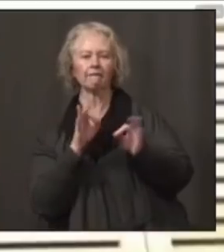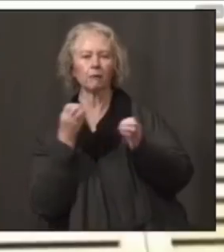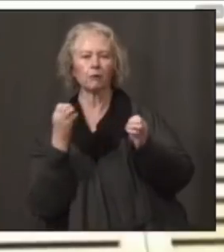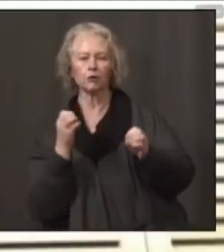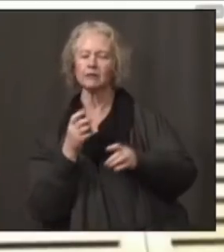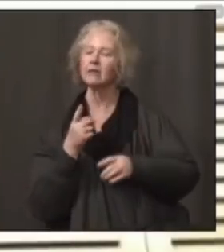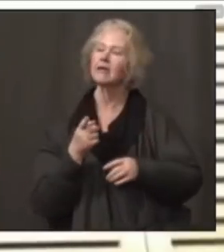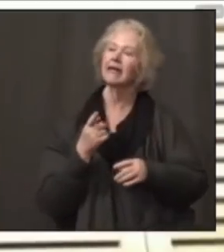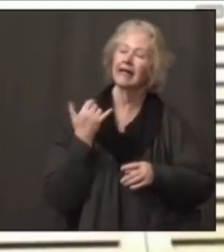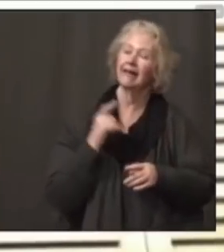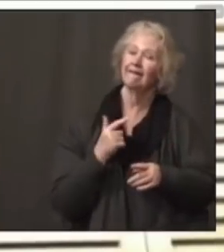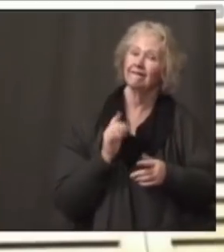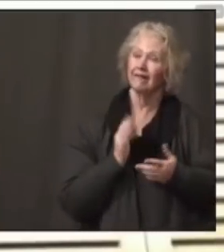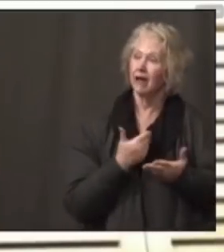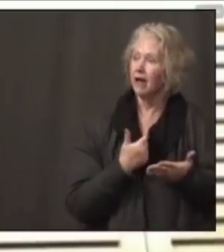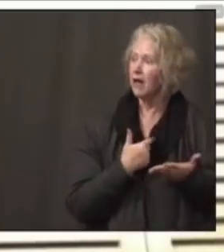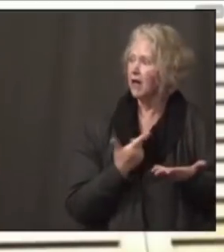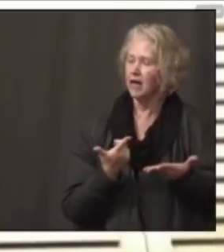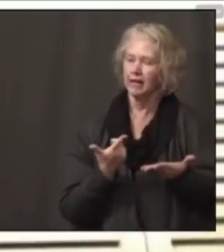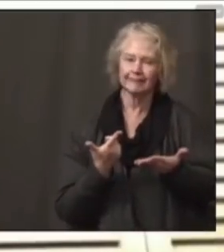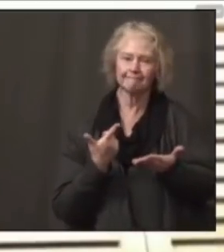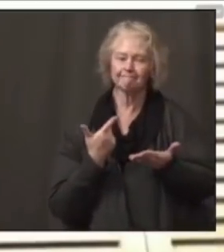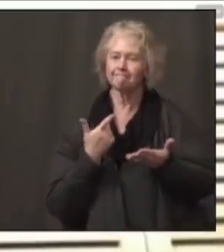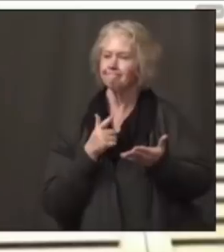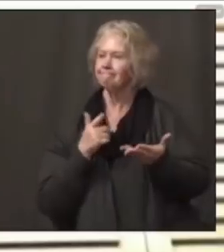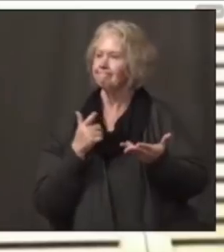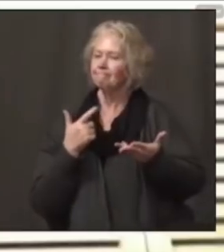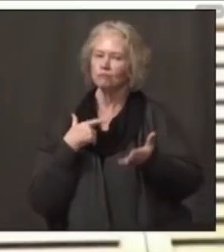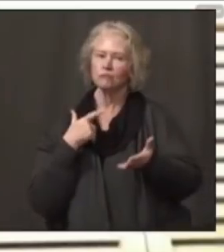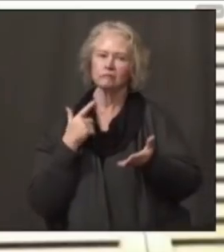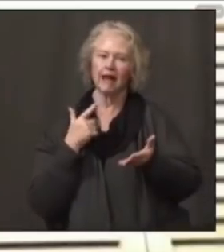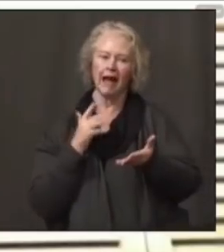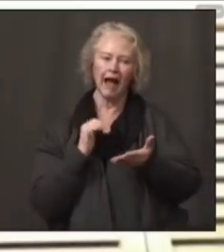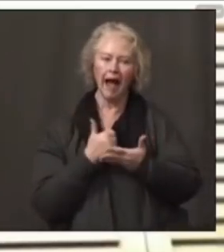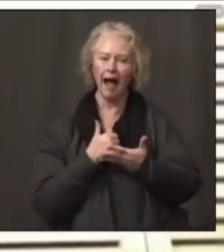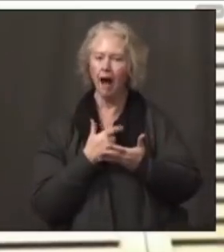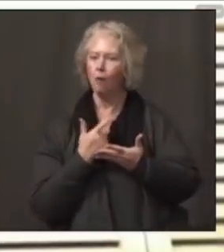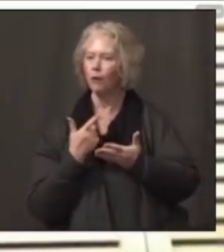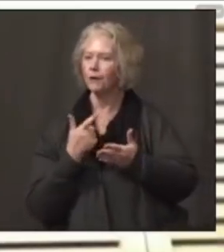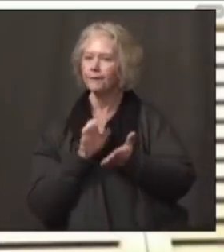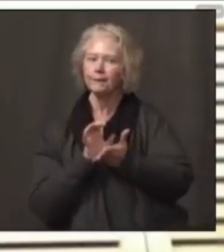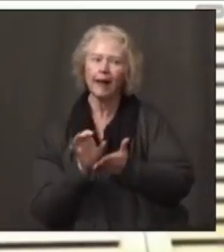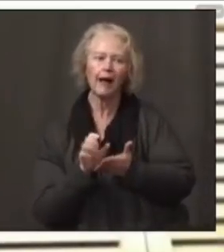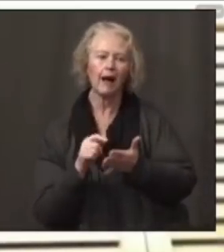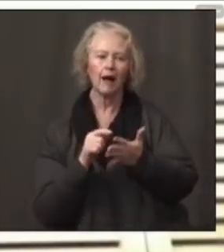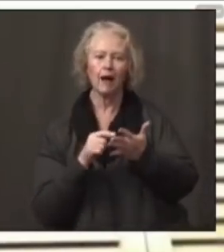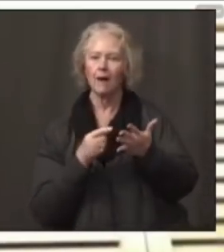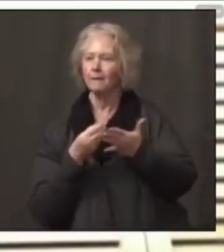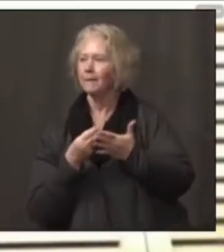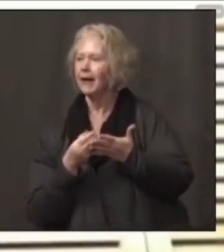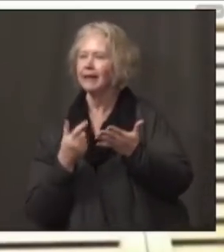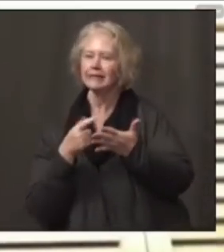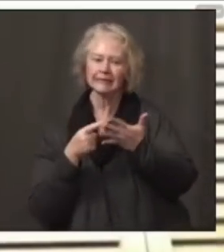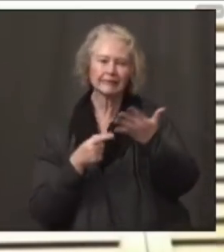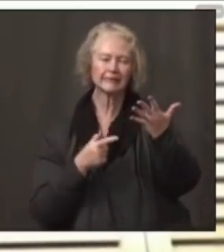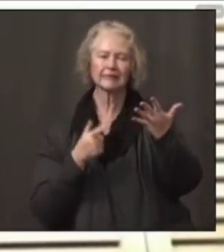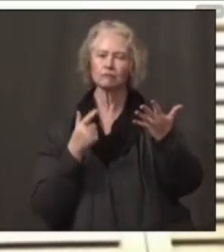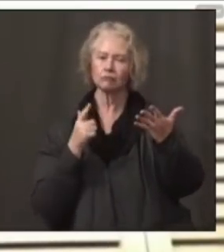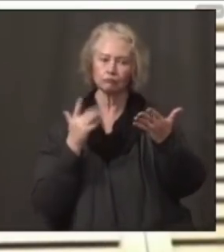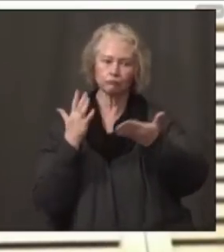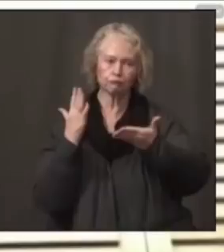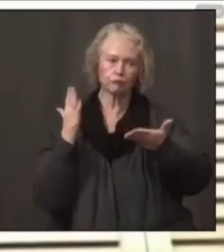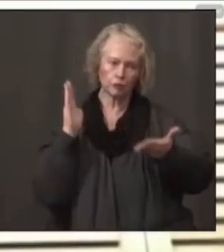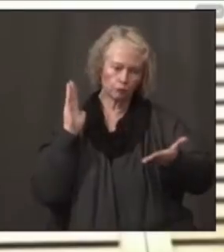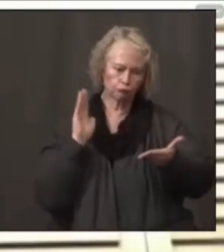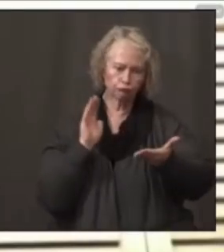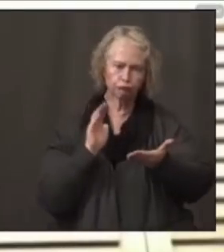As soon as our resources are taxed, we have a lot of incidents. We're monitoring through our virtual interface. Our